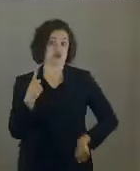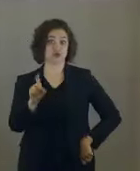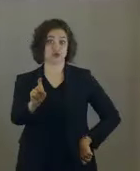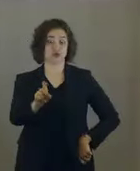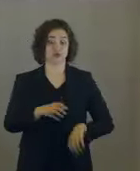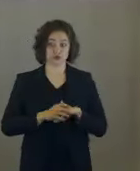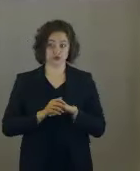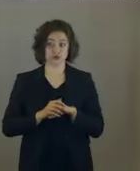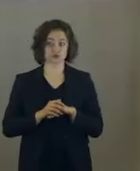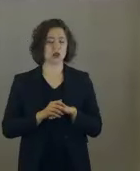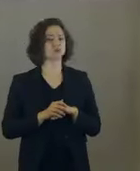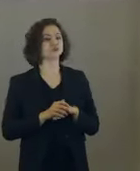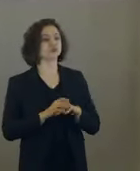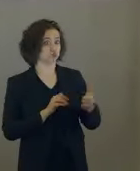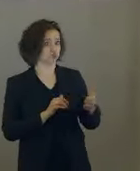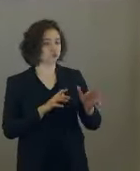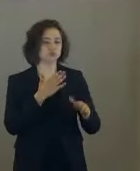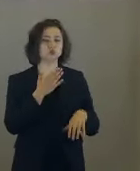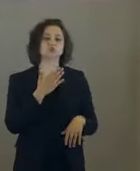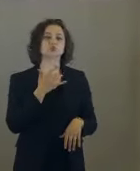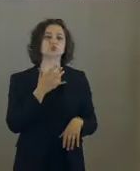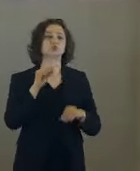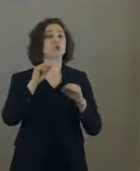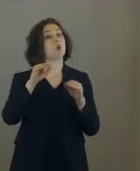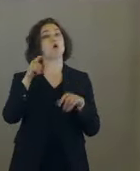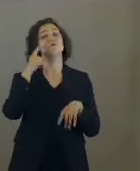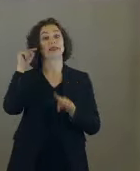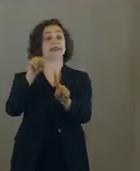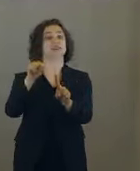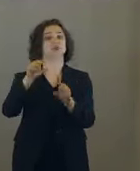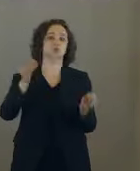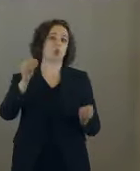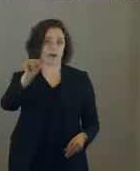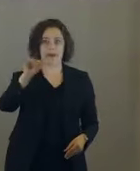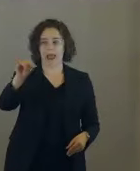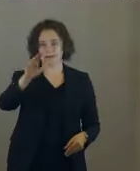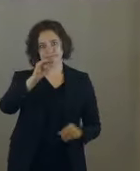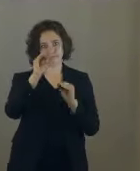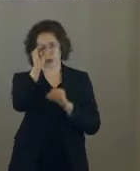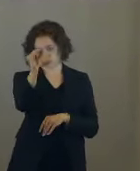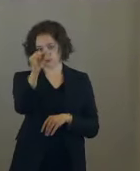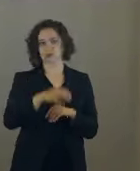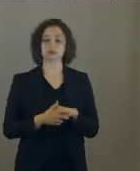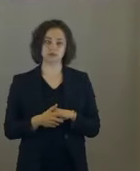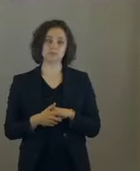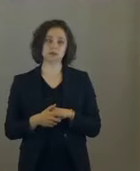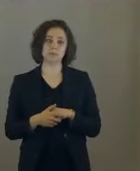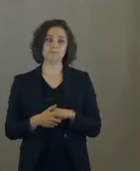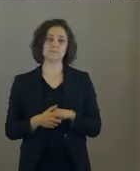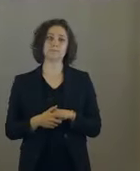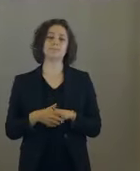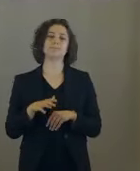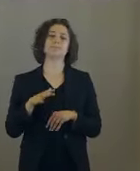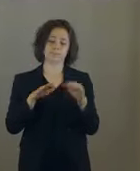I can answer the question. So we do not use any AI technology within our portal. It is accessible. So